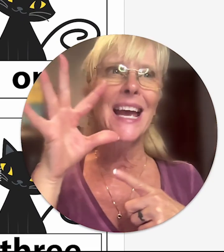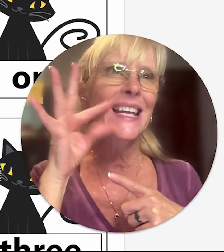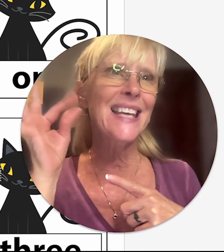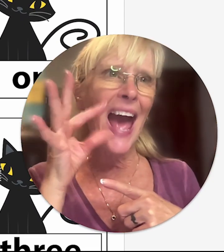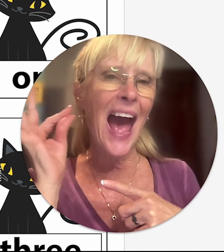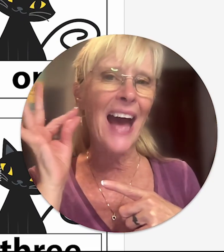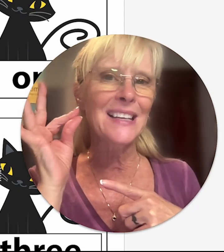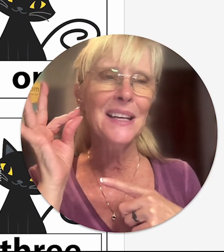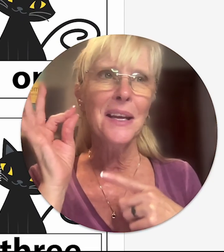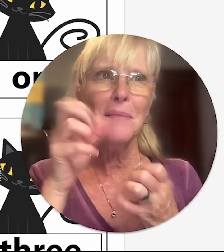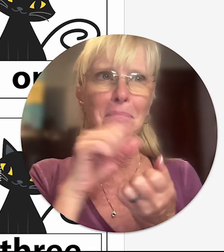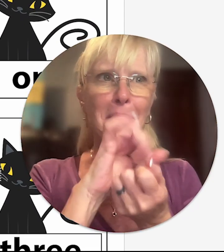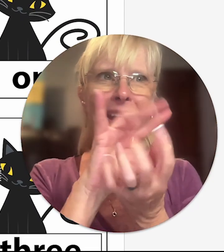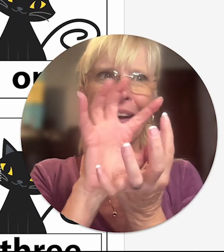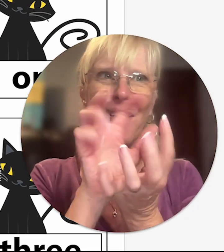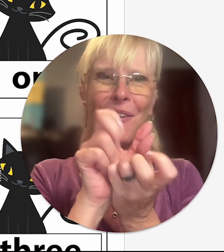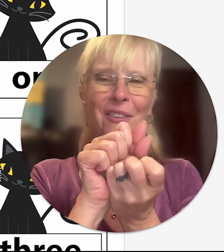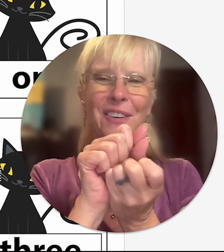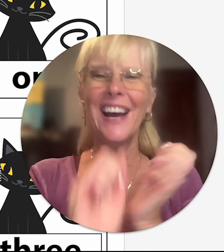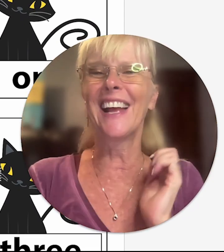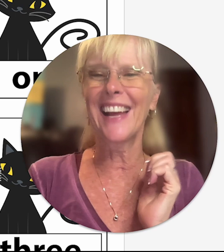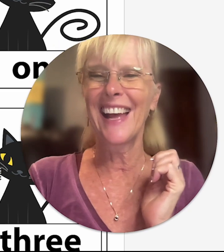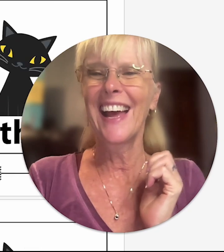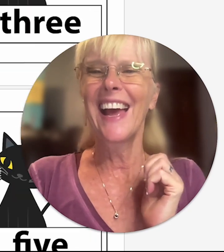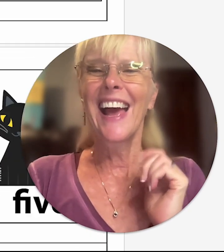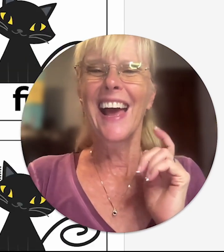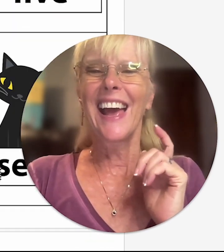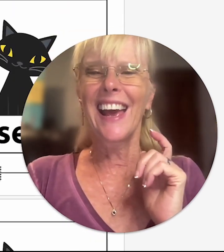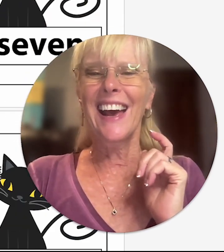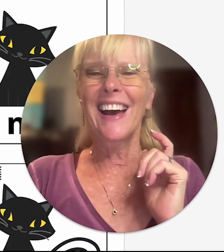black cat. Meow.